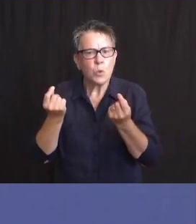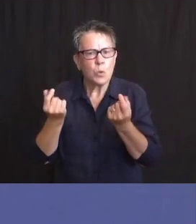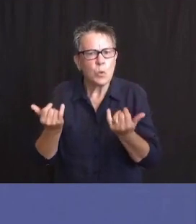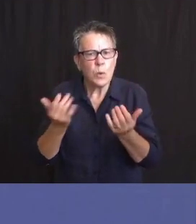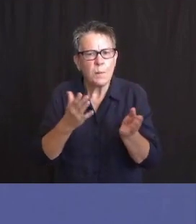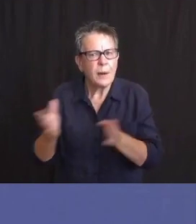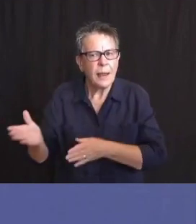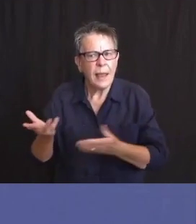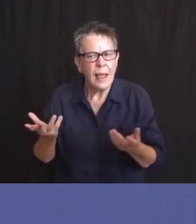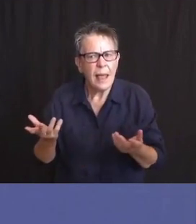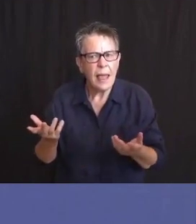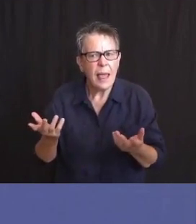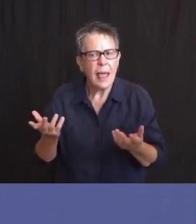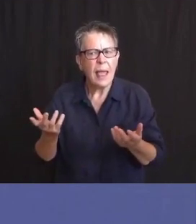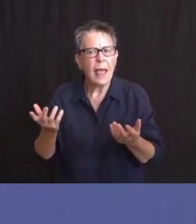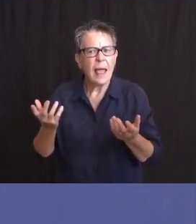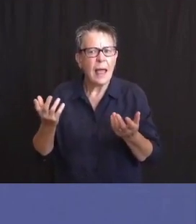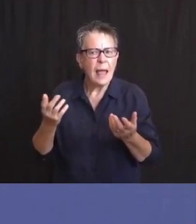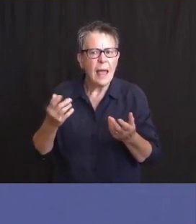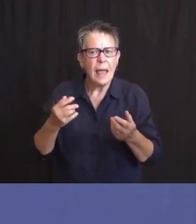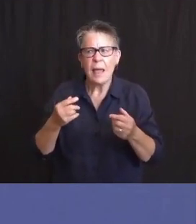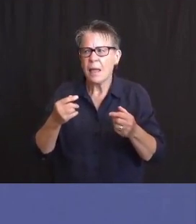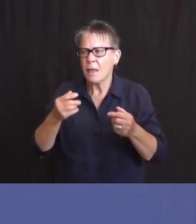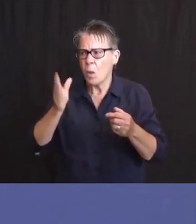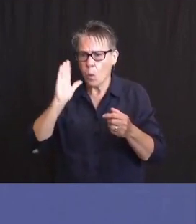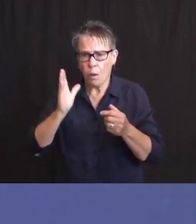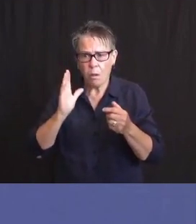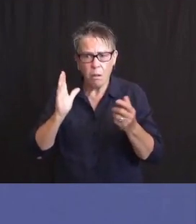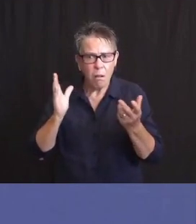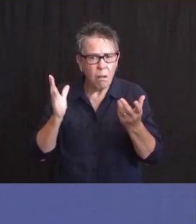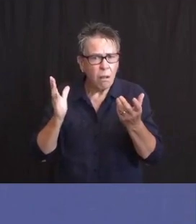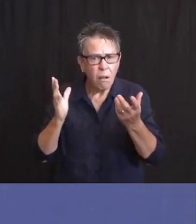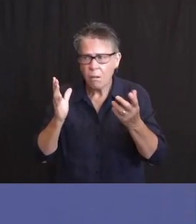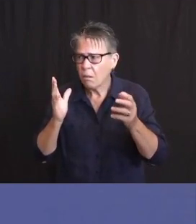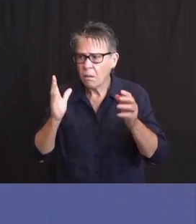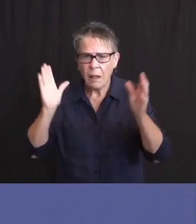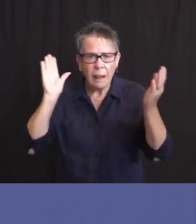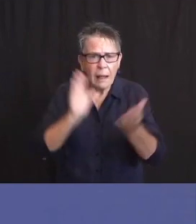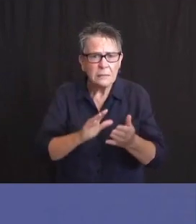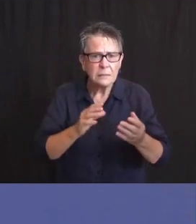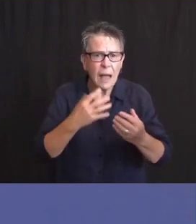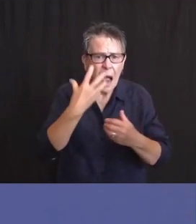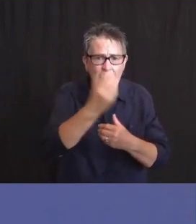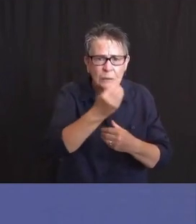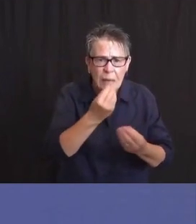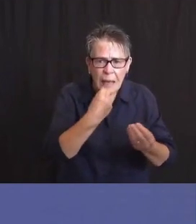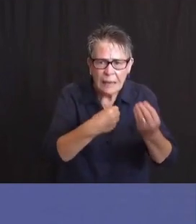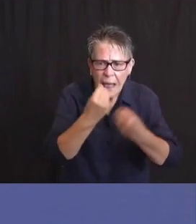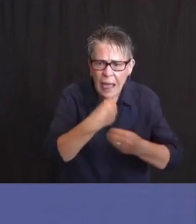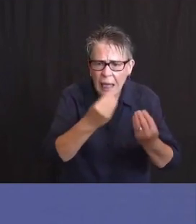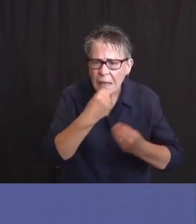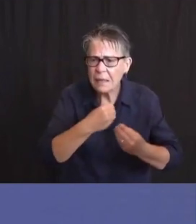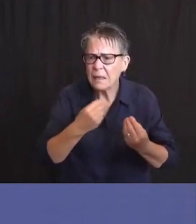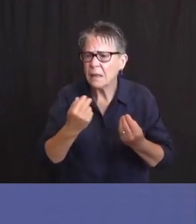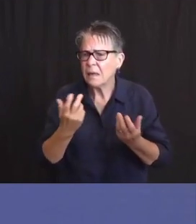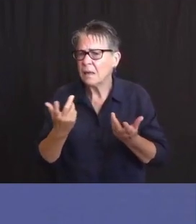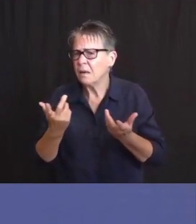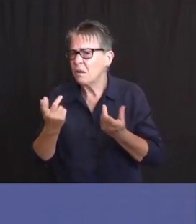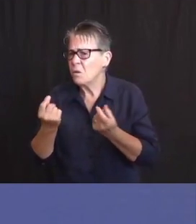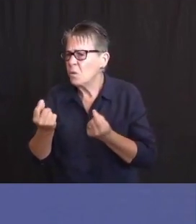or gathering capacity? And what are those red lines for you? Is the RT above a certain number? Is